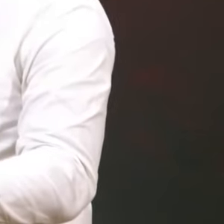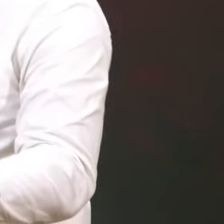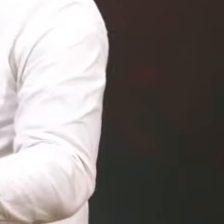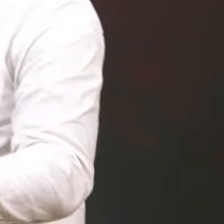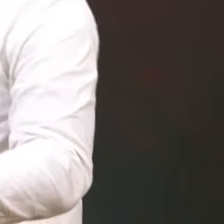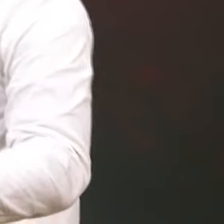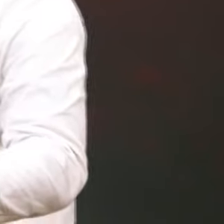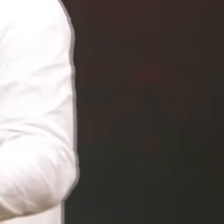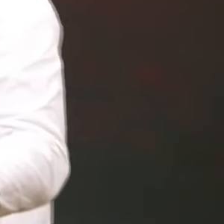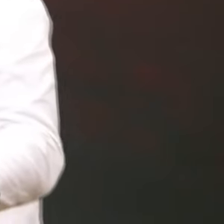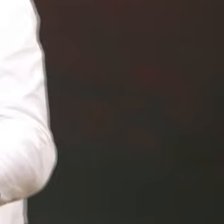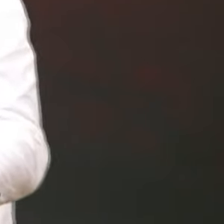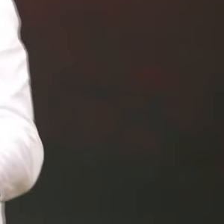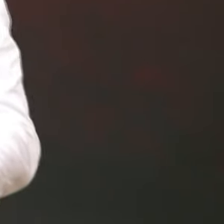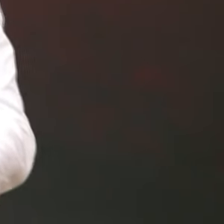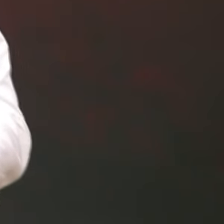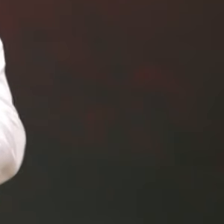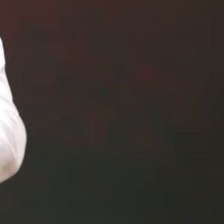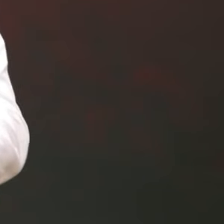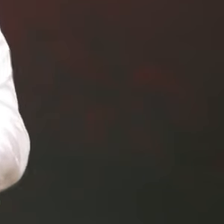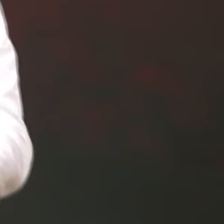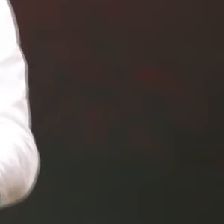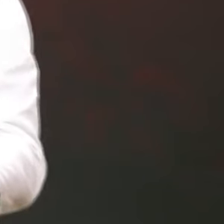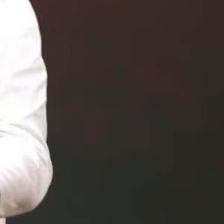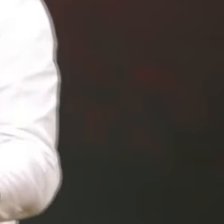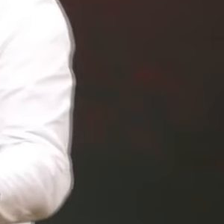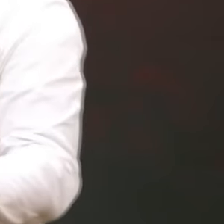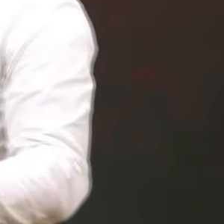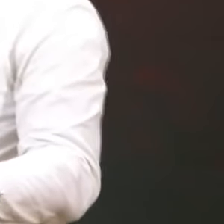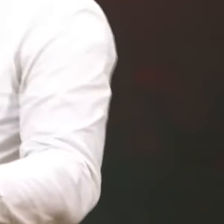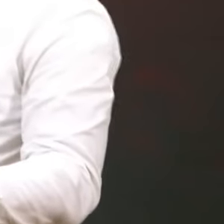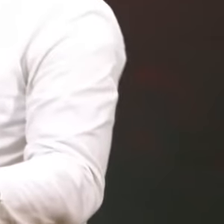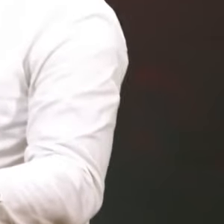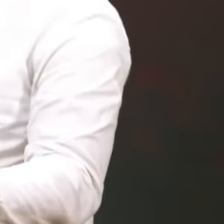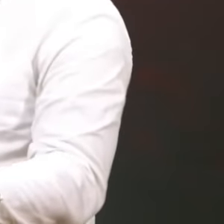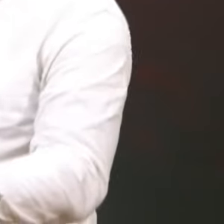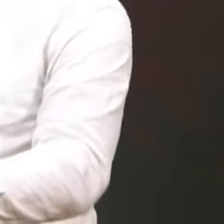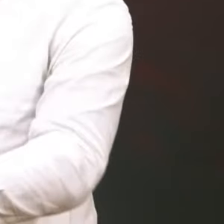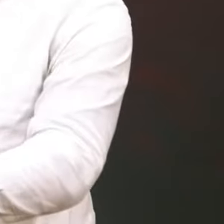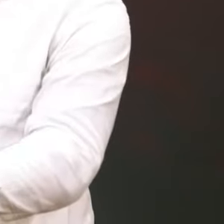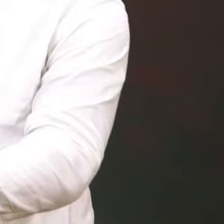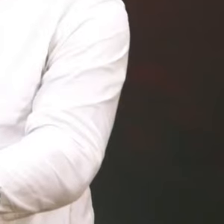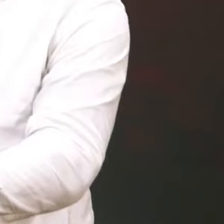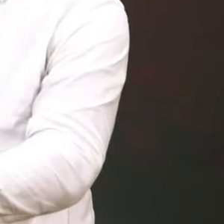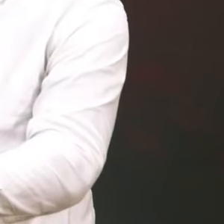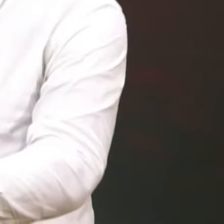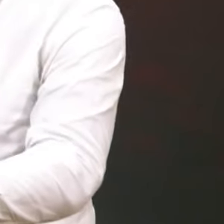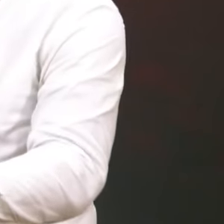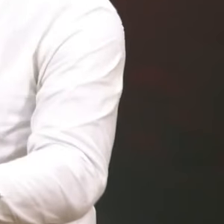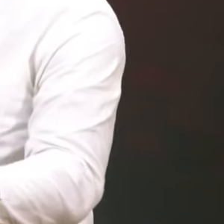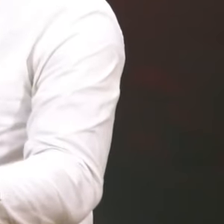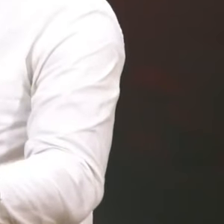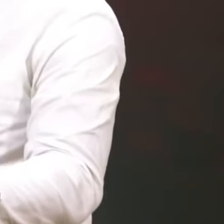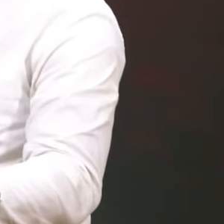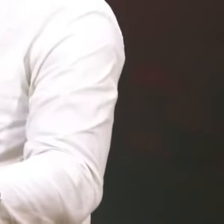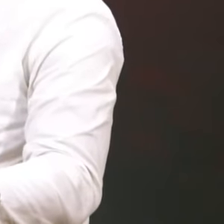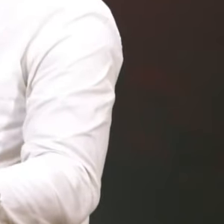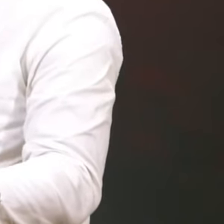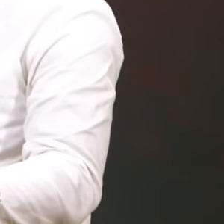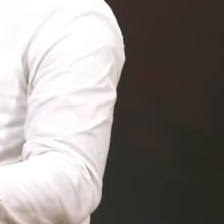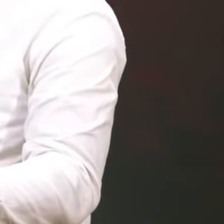be like him. All through life journeying, from head to